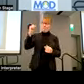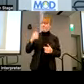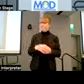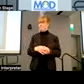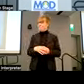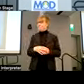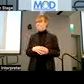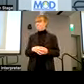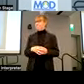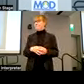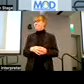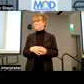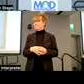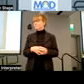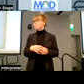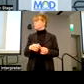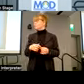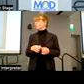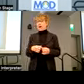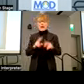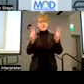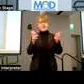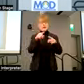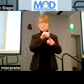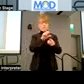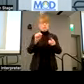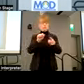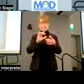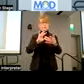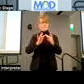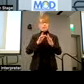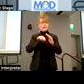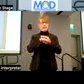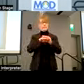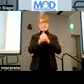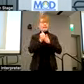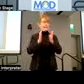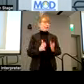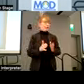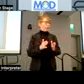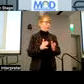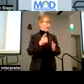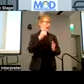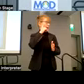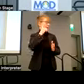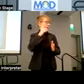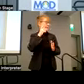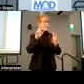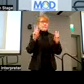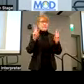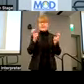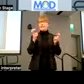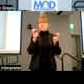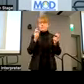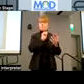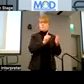I titled this slide Massachusetts a digital accessibility leader. And I think we've seen some of that leadership already this morning.